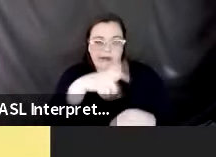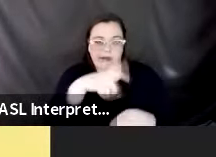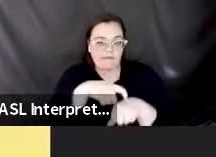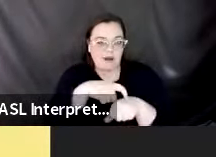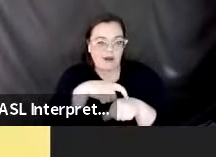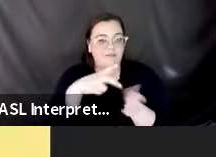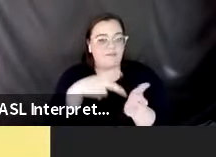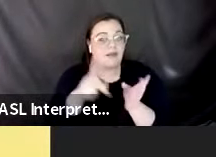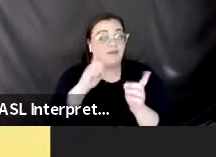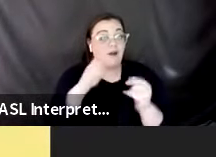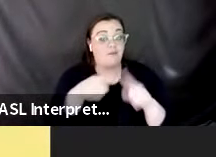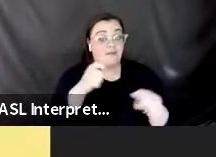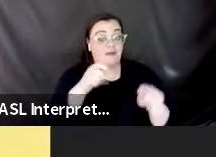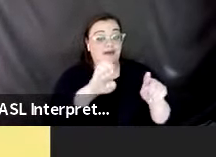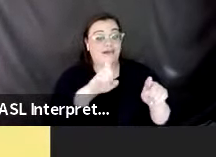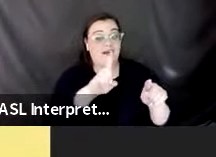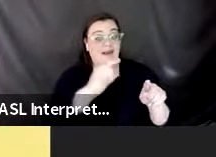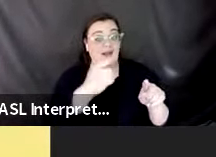the location.